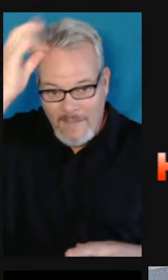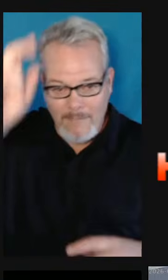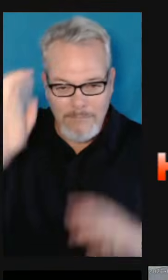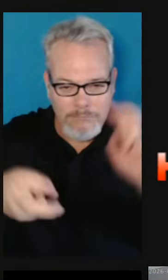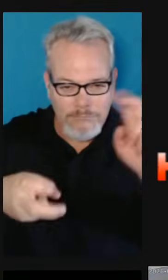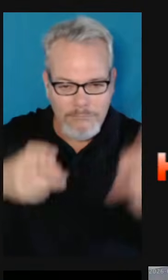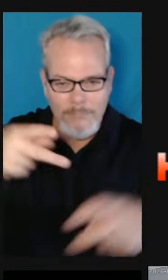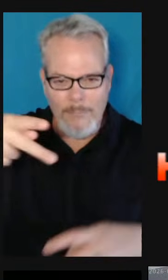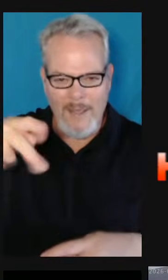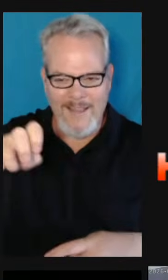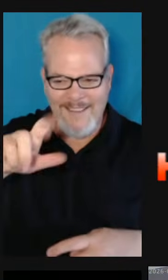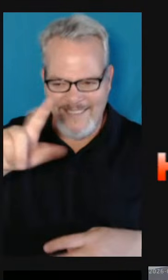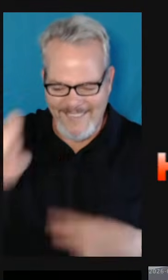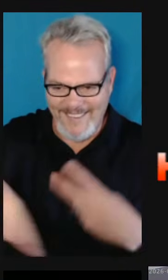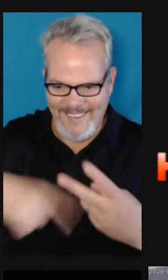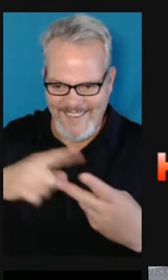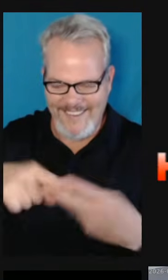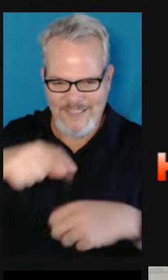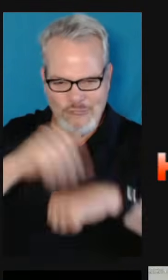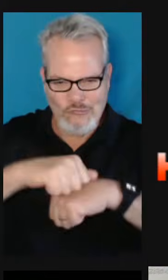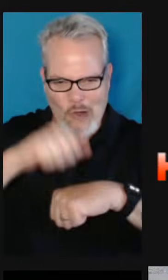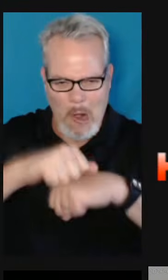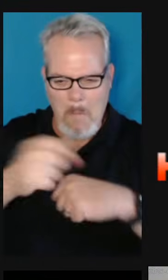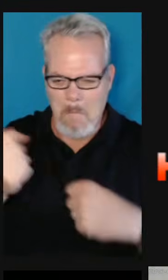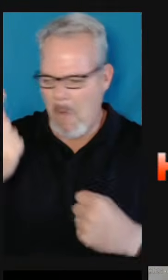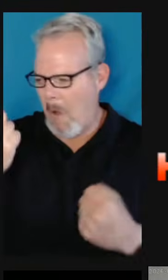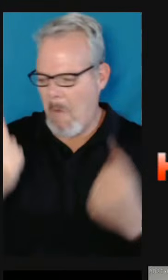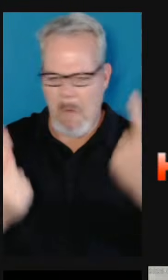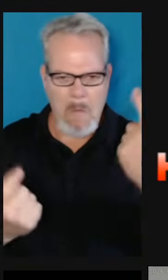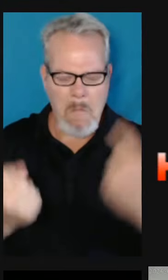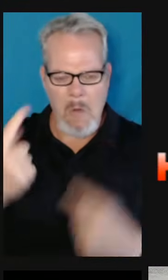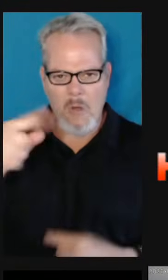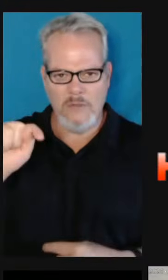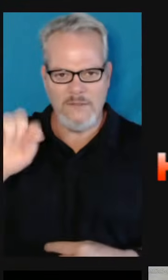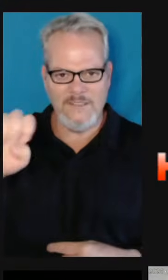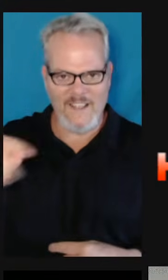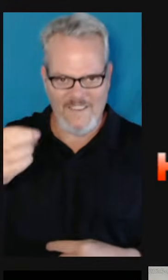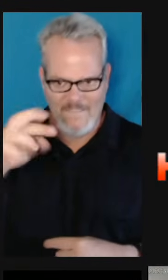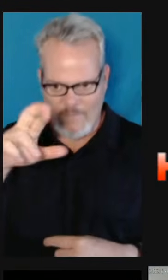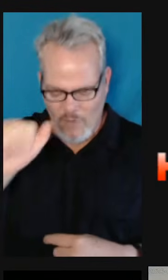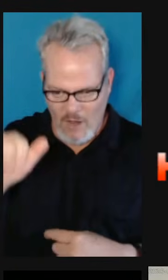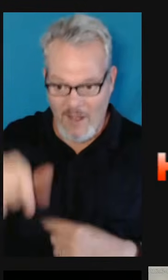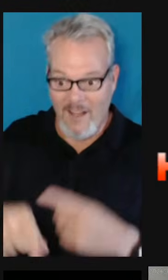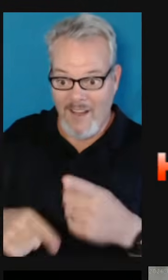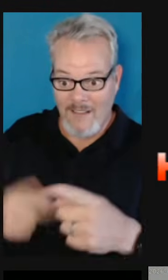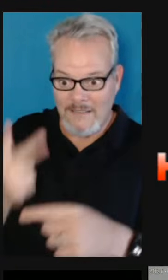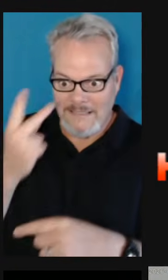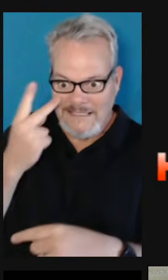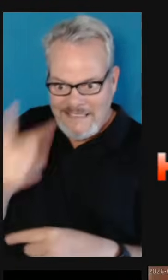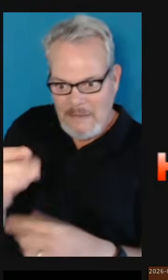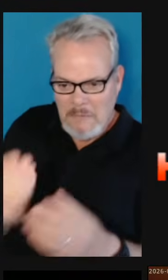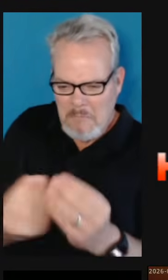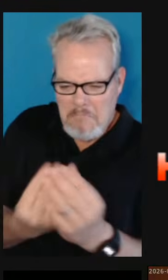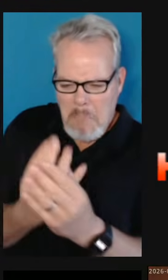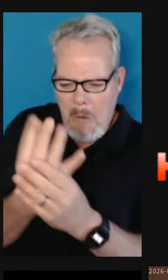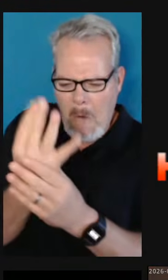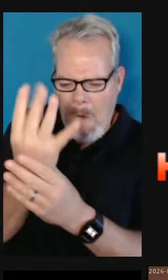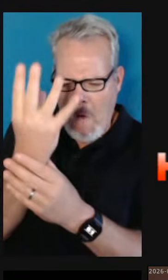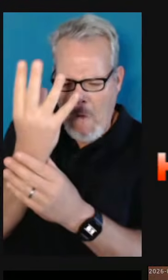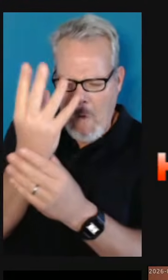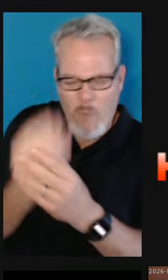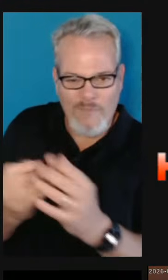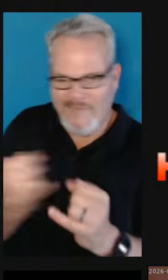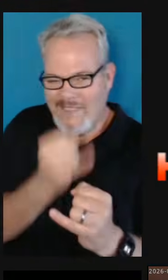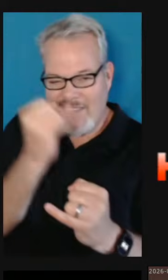end the first recorded jetting event of this long eruption now, or during the last 30